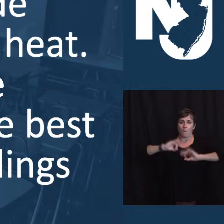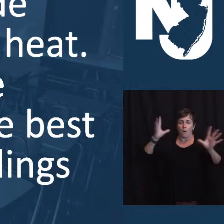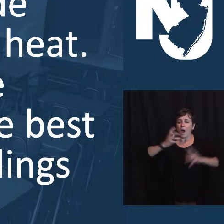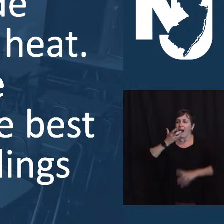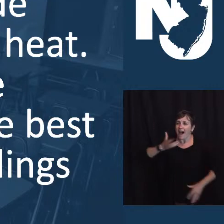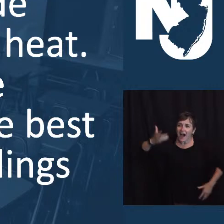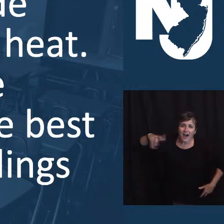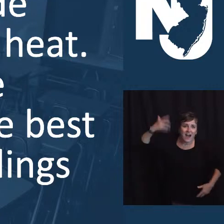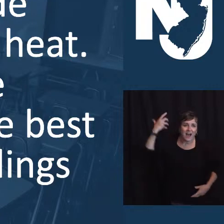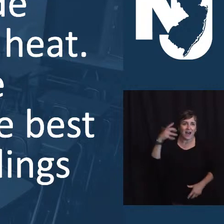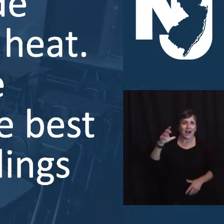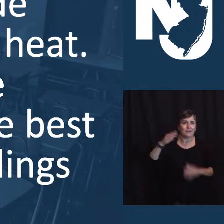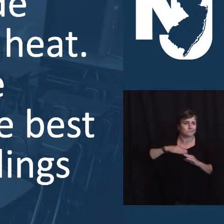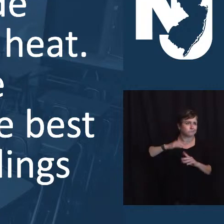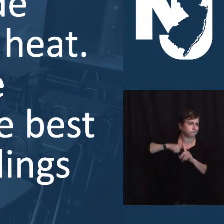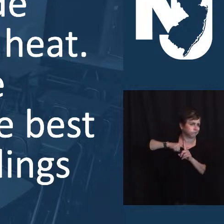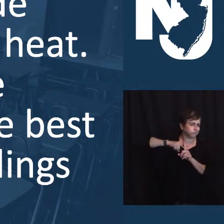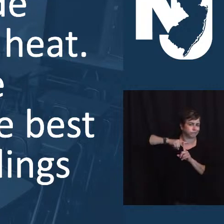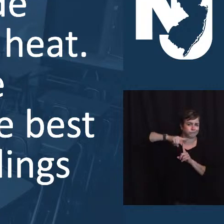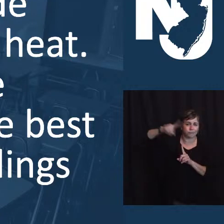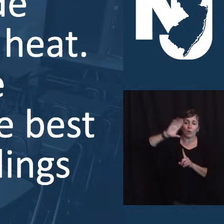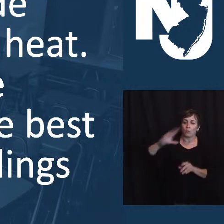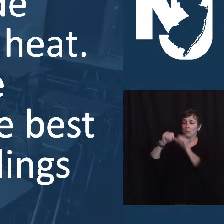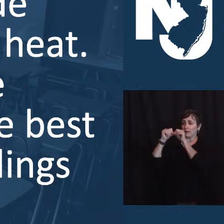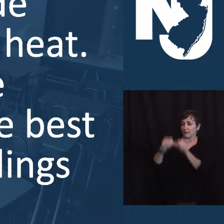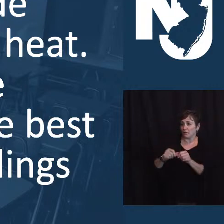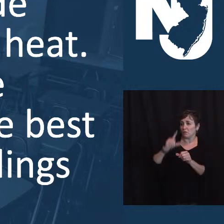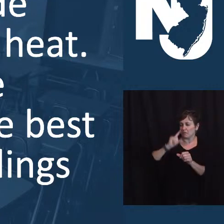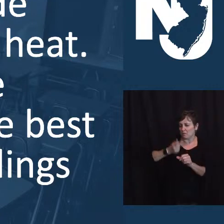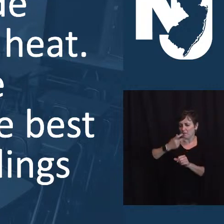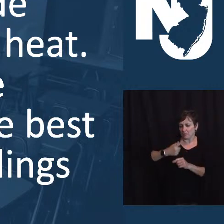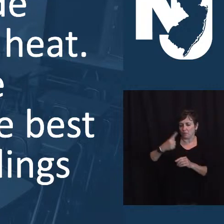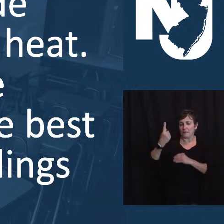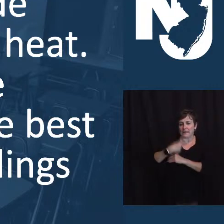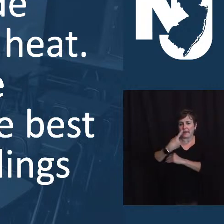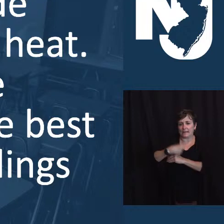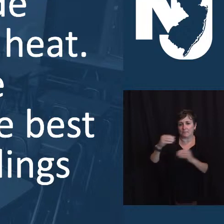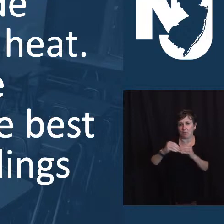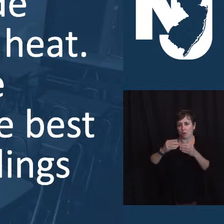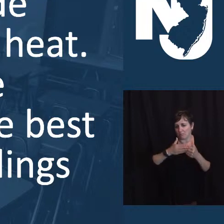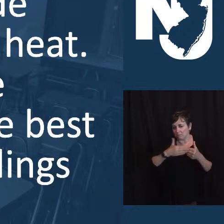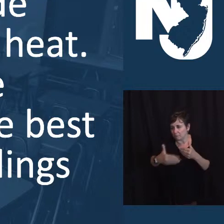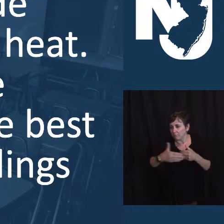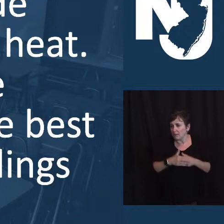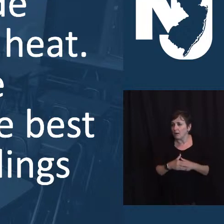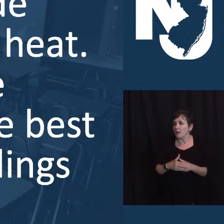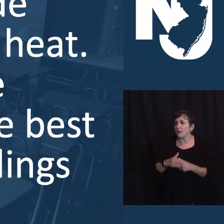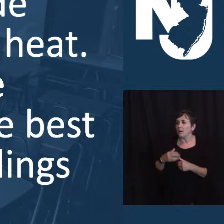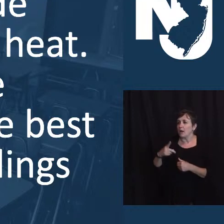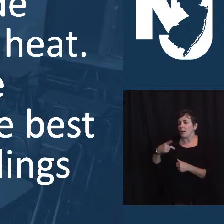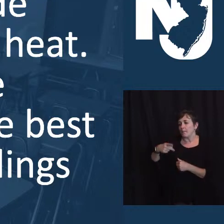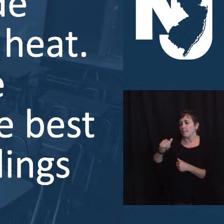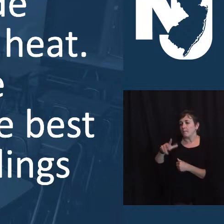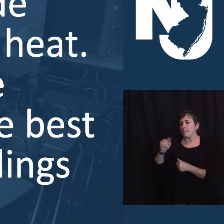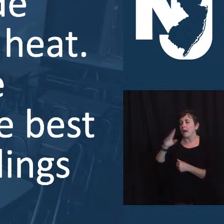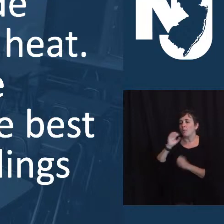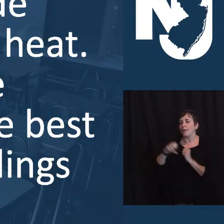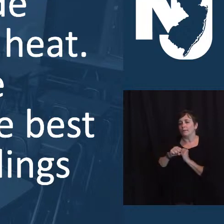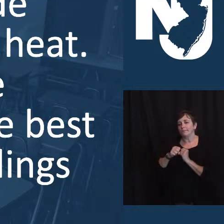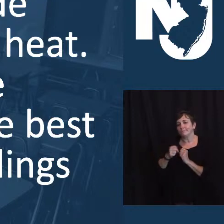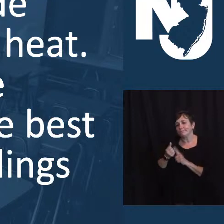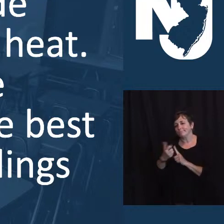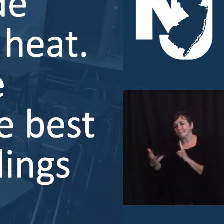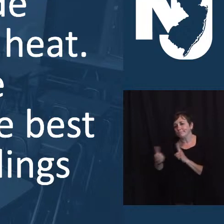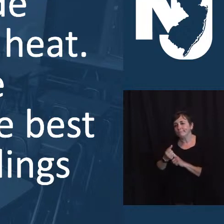humid conditions are forecast for at least the next couple of days. Pat, I think you're going to talk a little bit about the potential